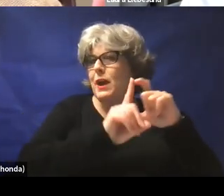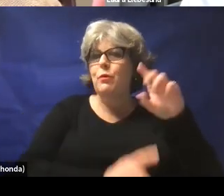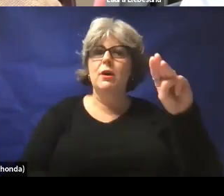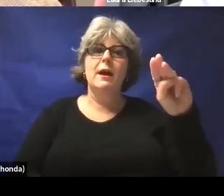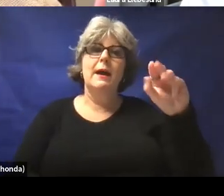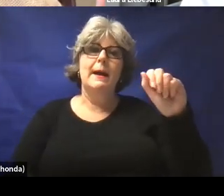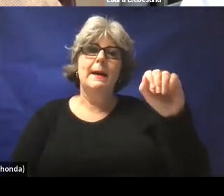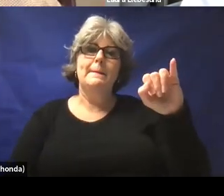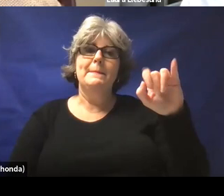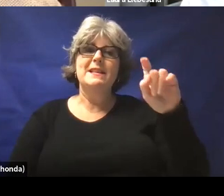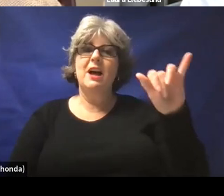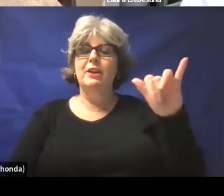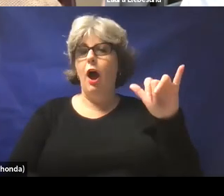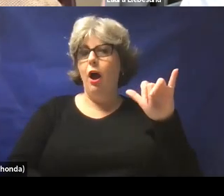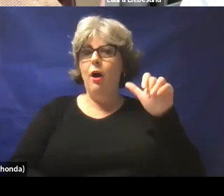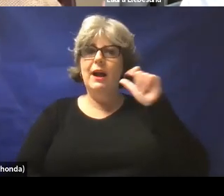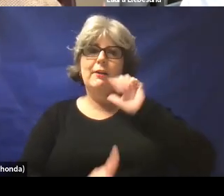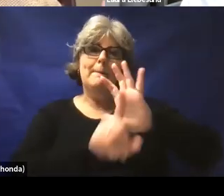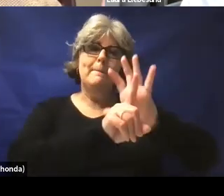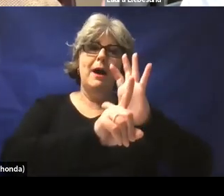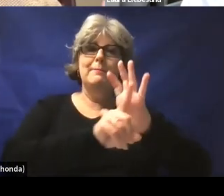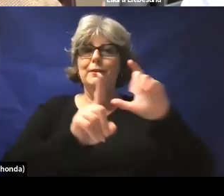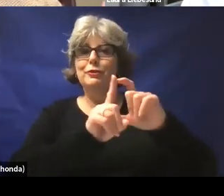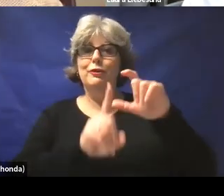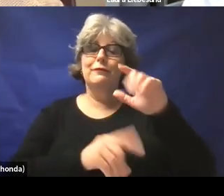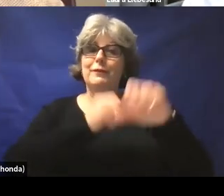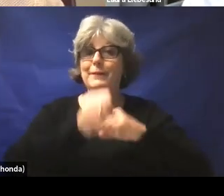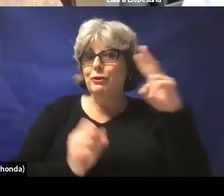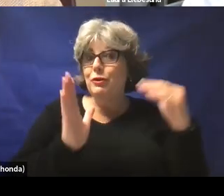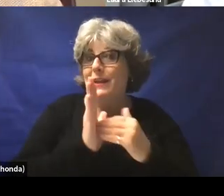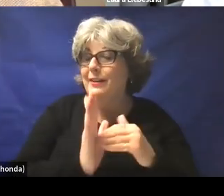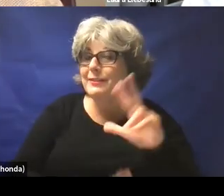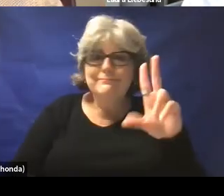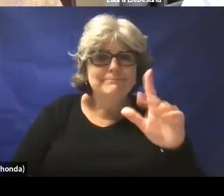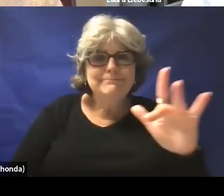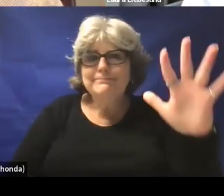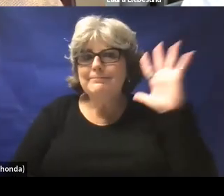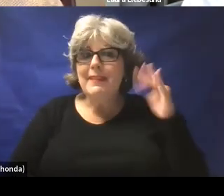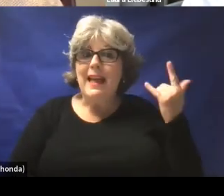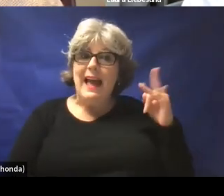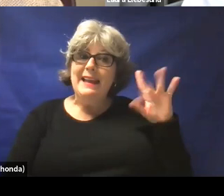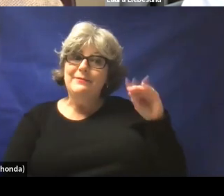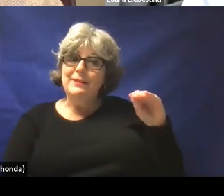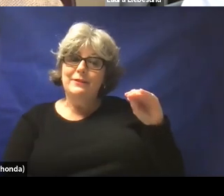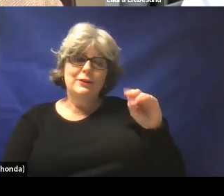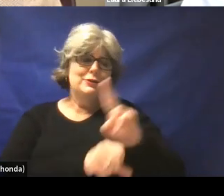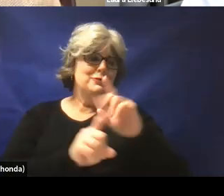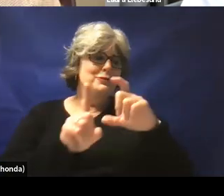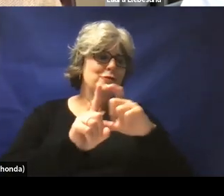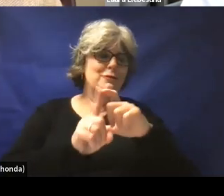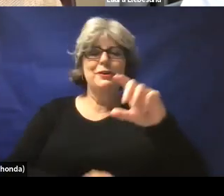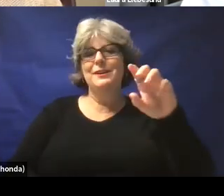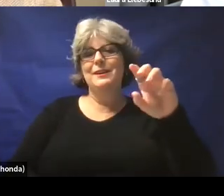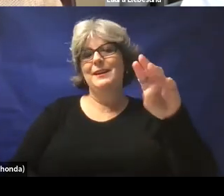most people think of it as a very hipster term from the 2000s. That actually dates all the way back to the 1850s. And so in